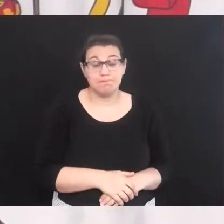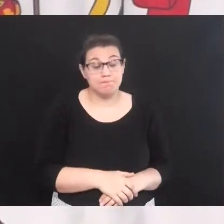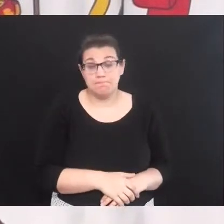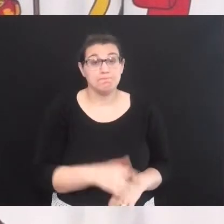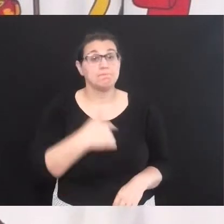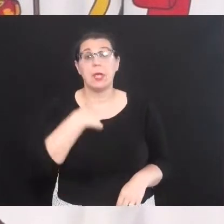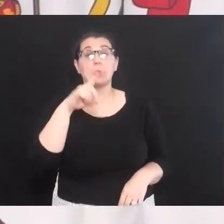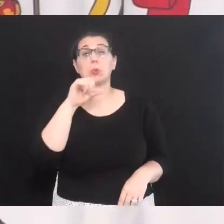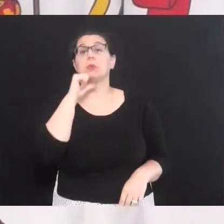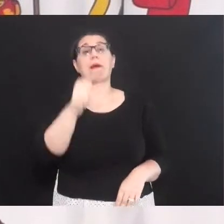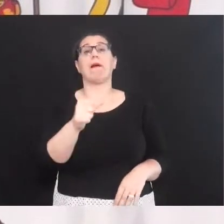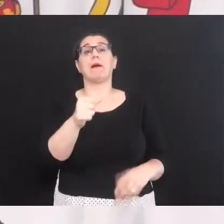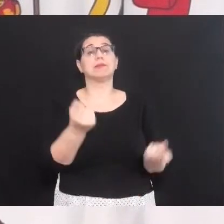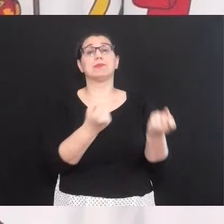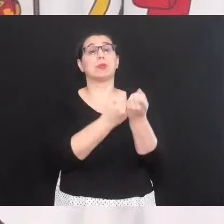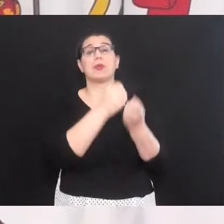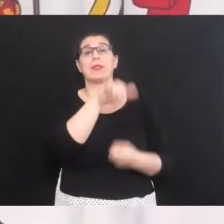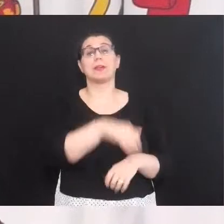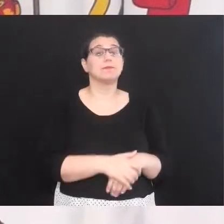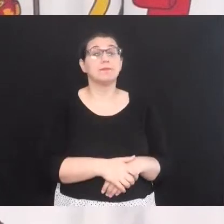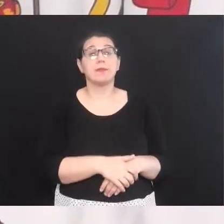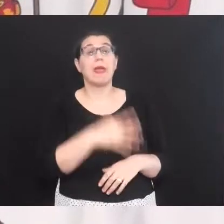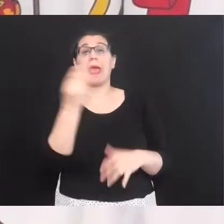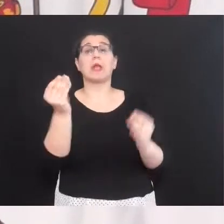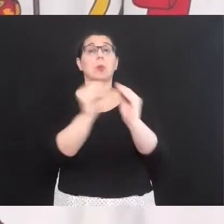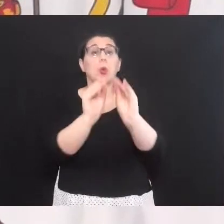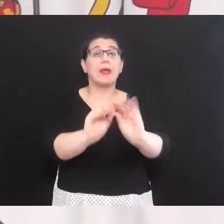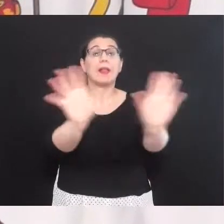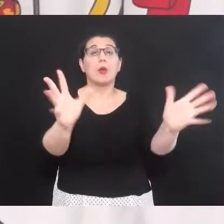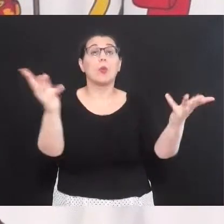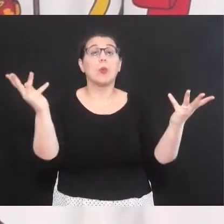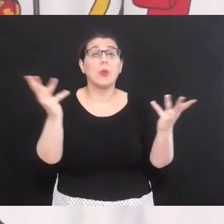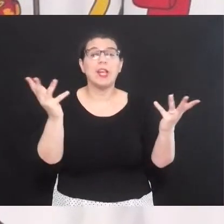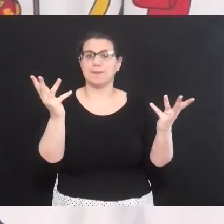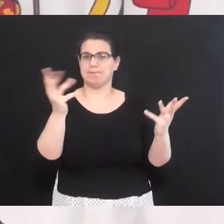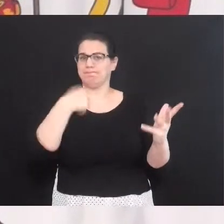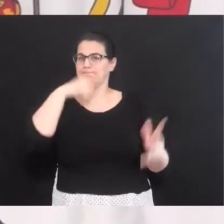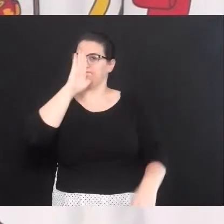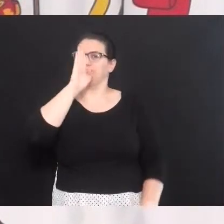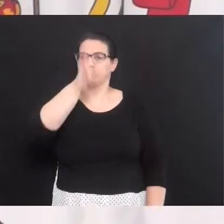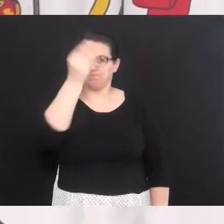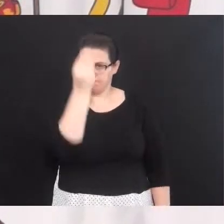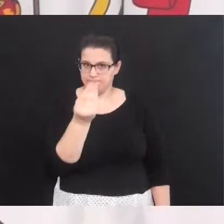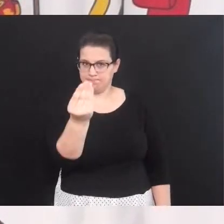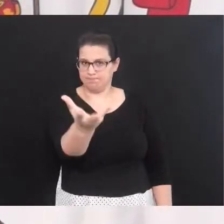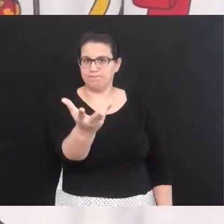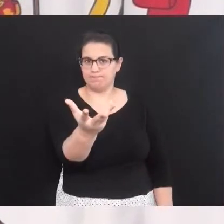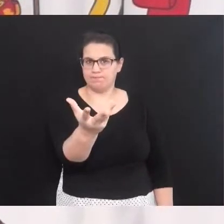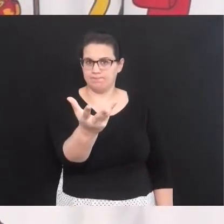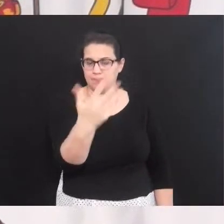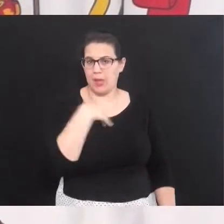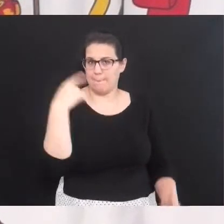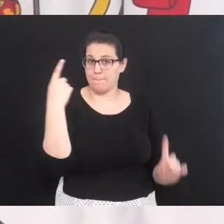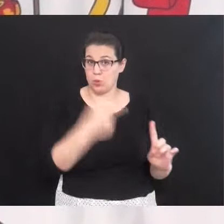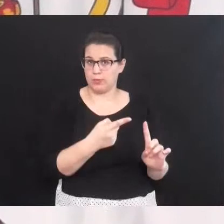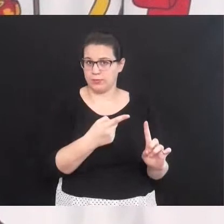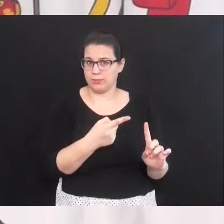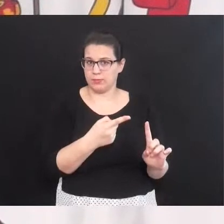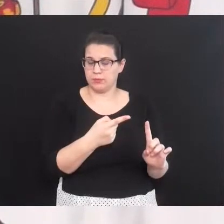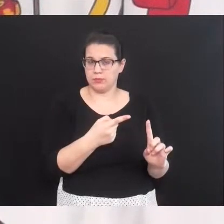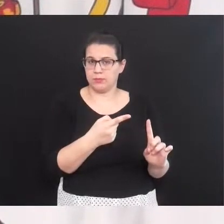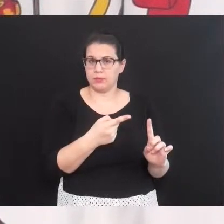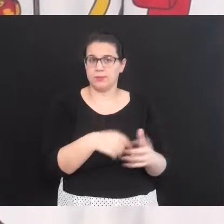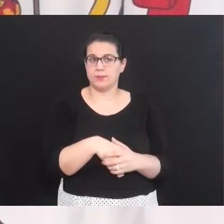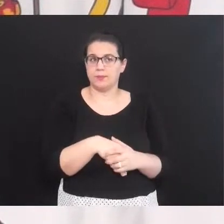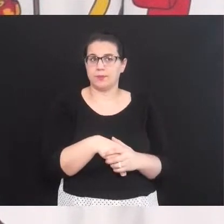not supportive of that. And to be further more clear, I would just tell you just this, and this is all there is to it.